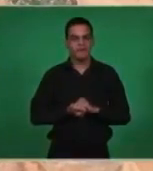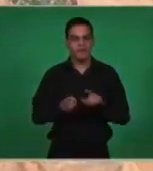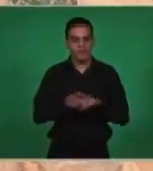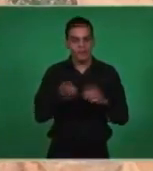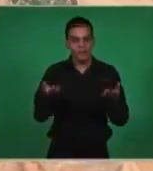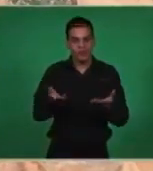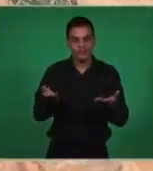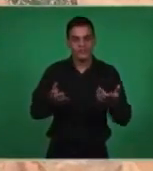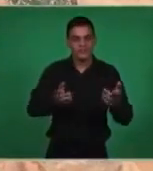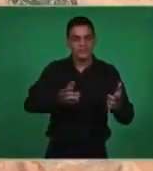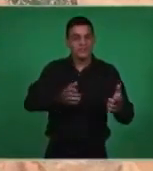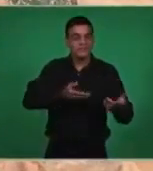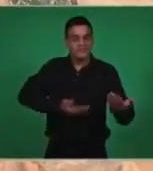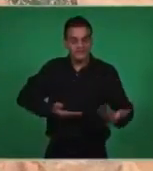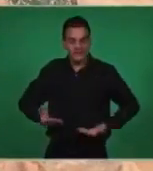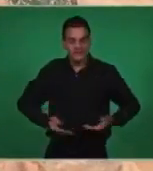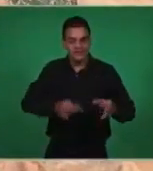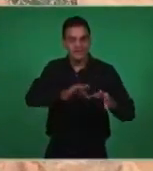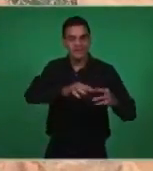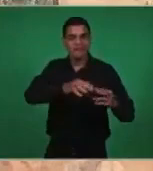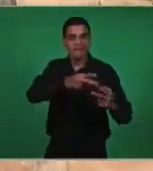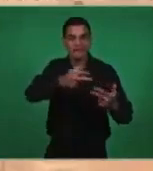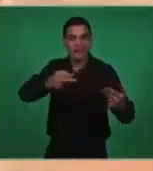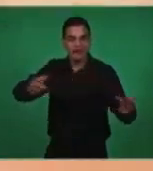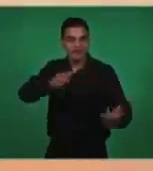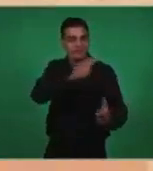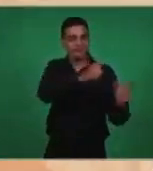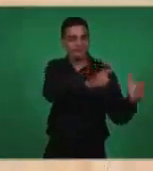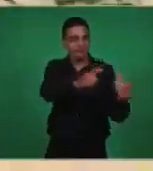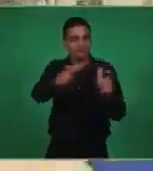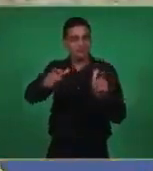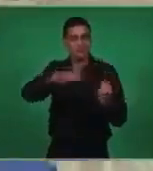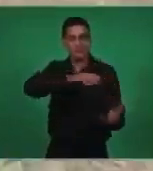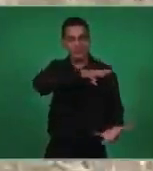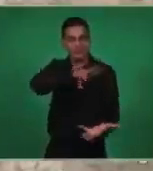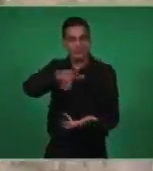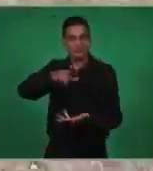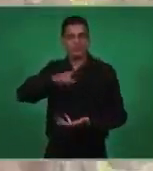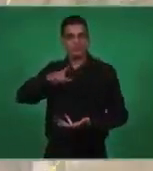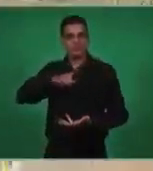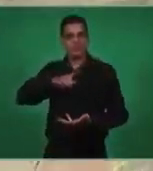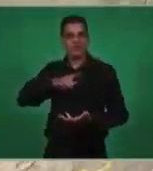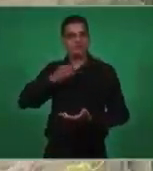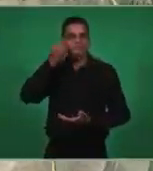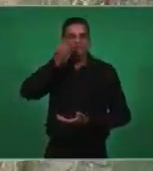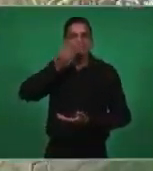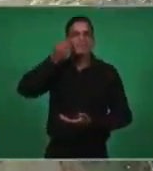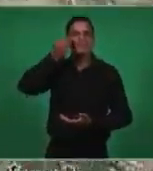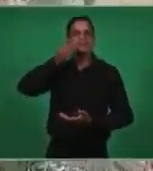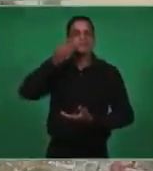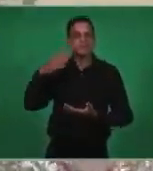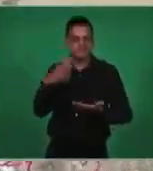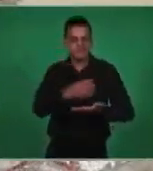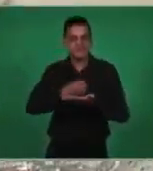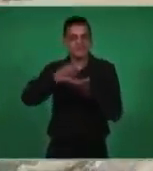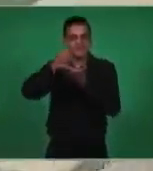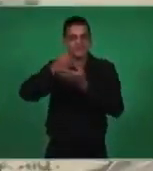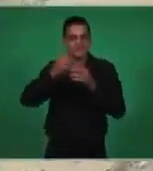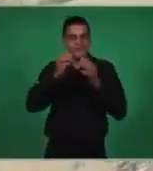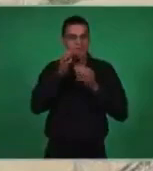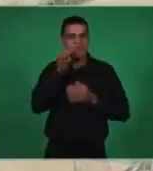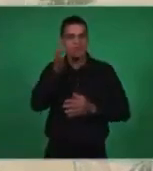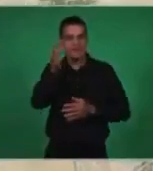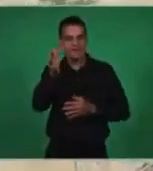People from every part of the world have been reached by the eternal gospel and by the message of the soon return of the